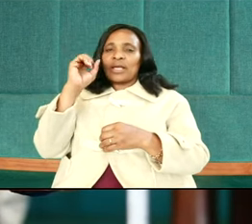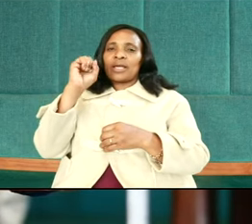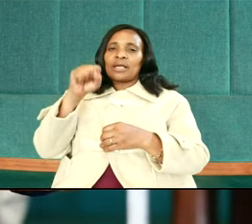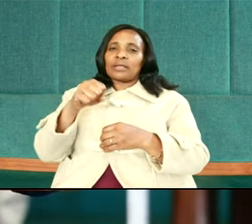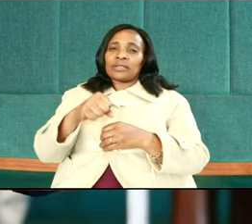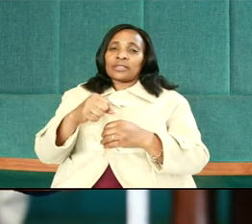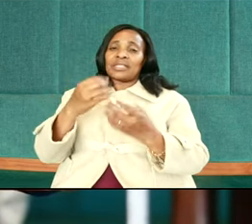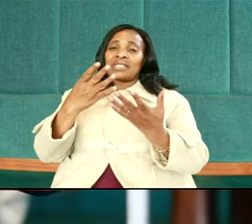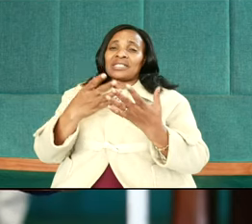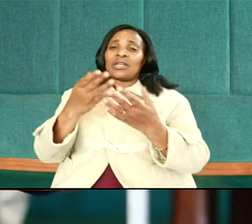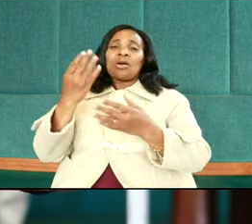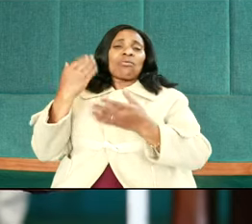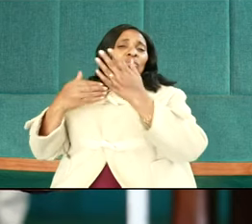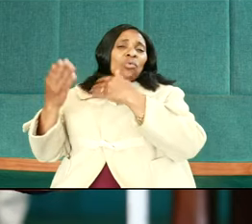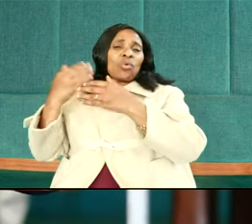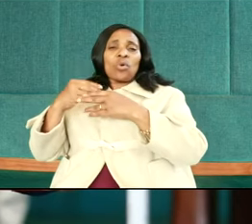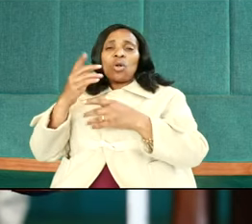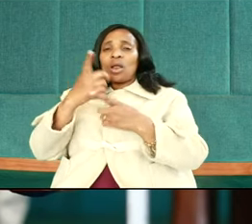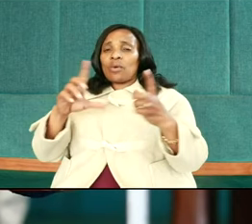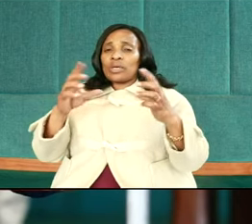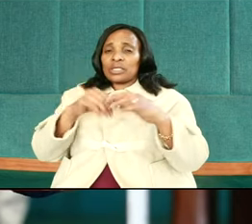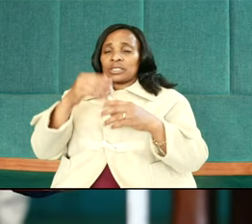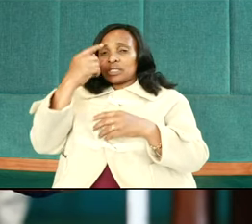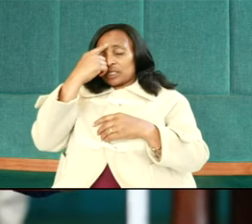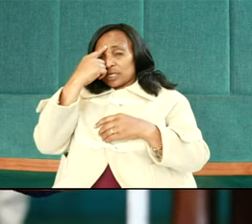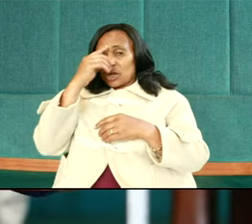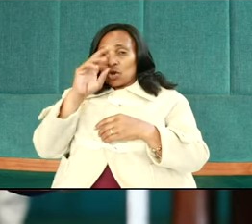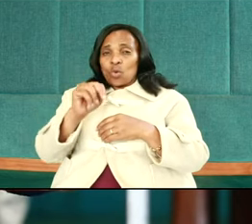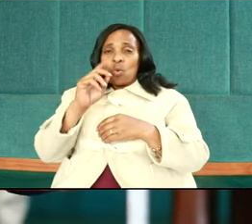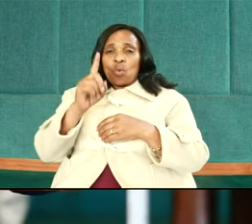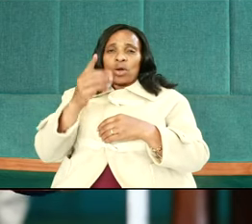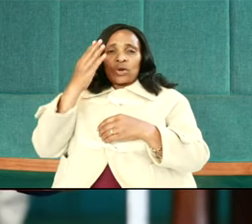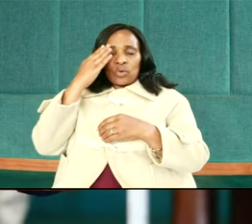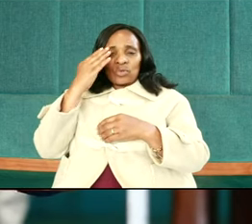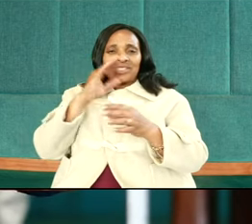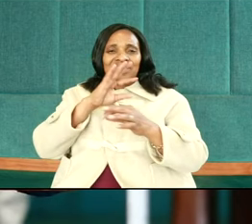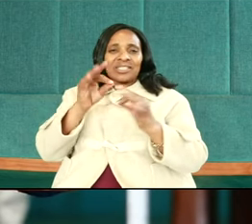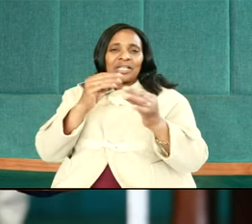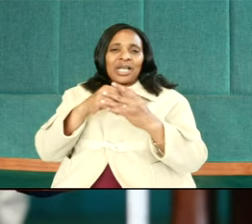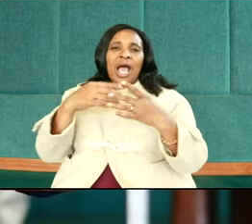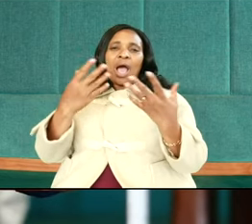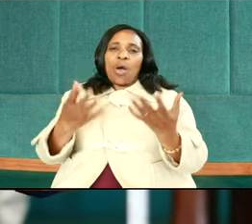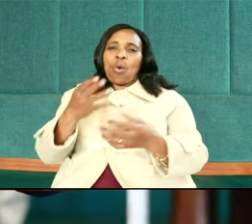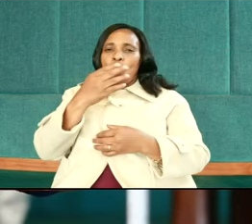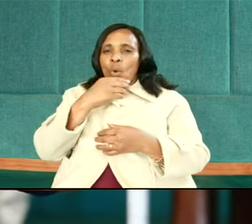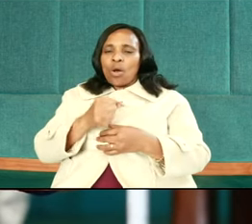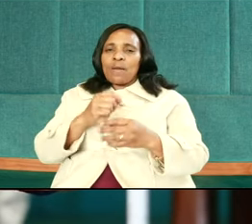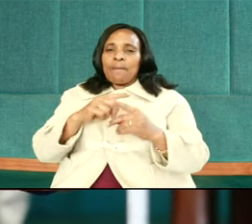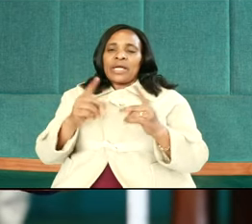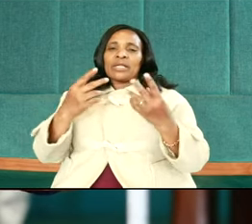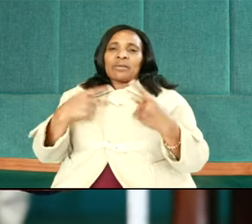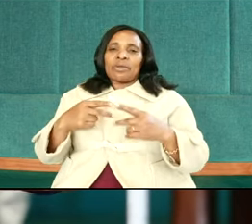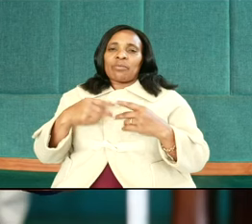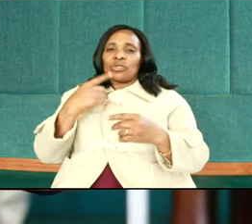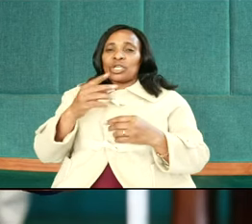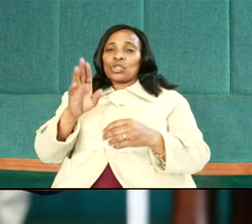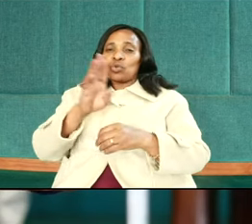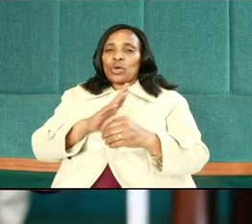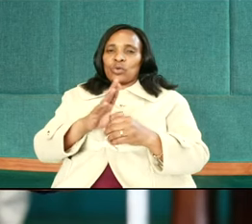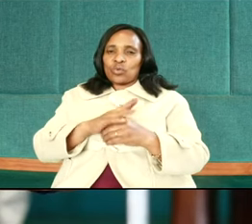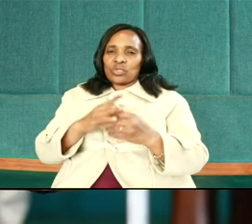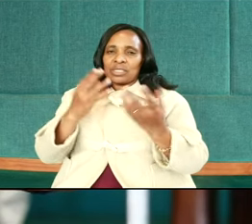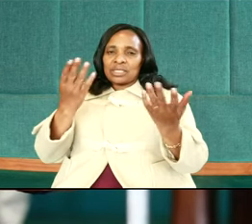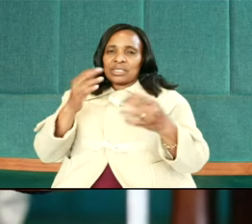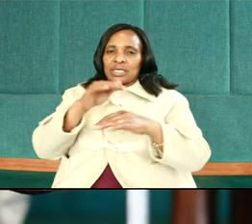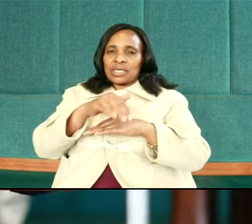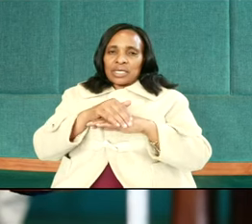the ancient language of India. No one knows exactly how old it is, but people say they were using it